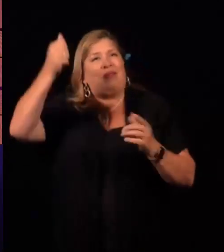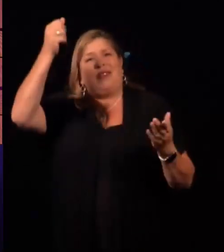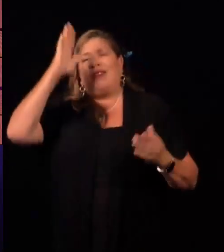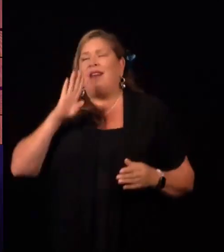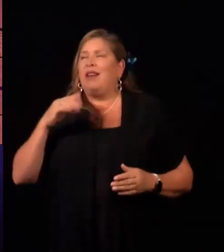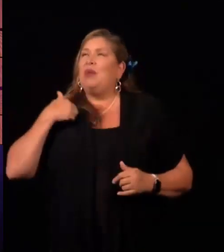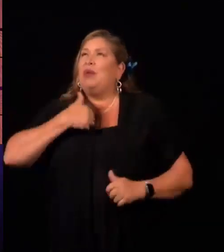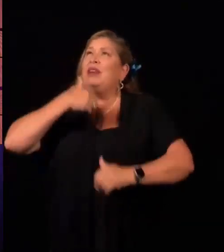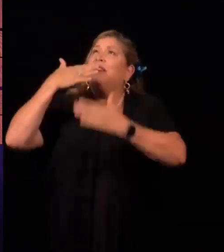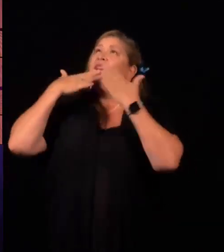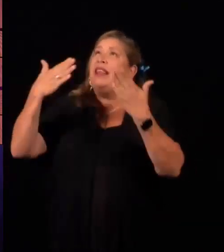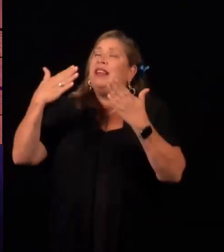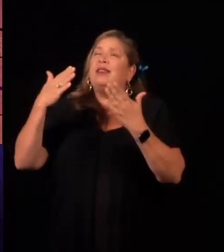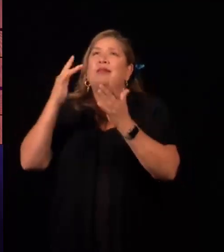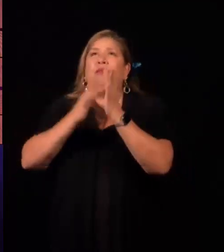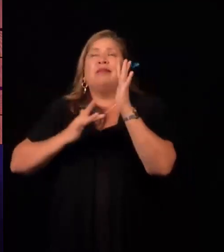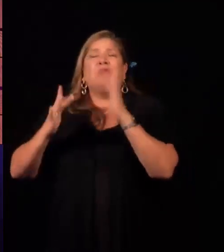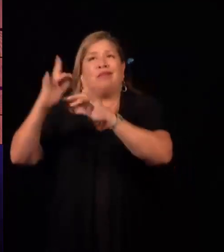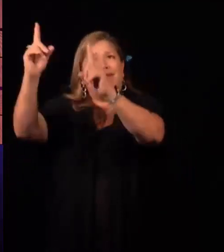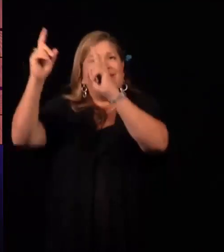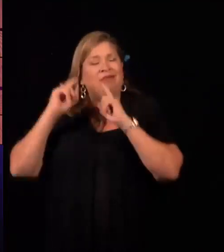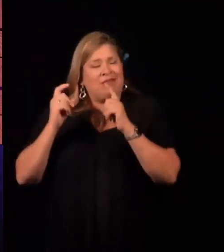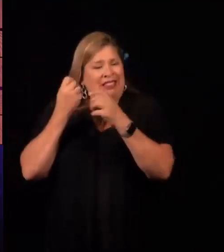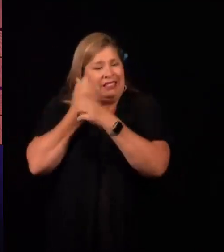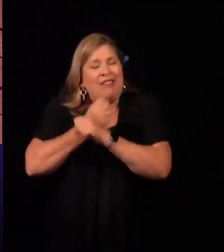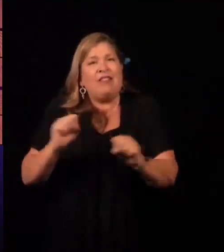Thankful for the gift of his salvation.